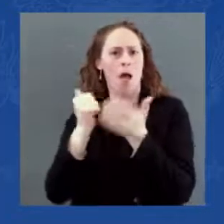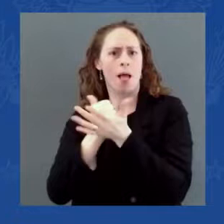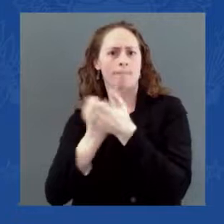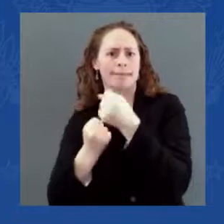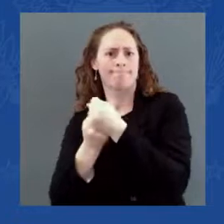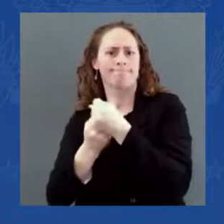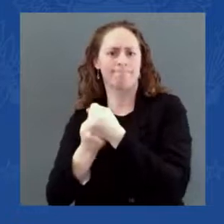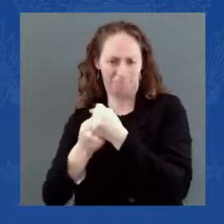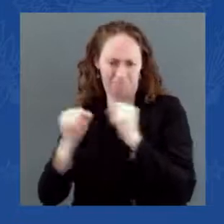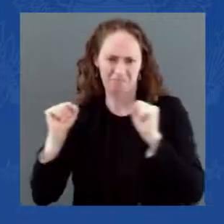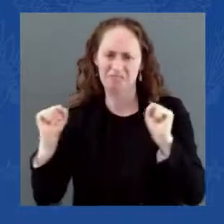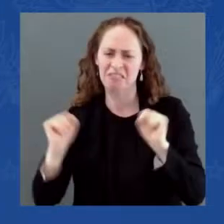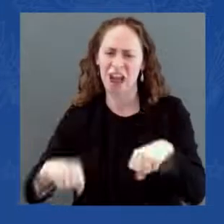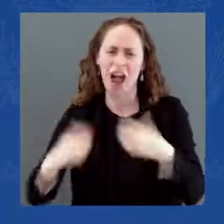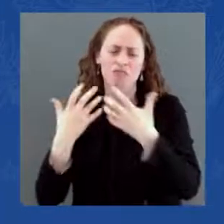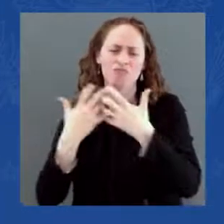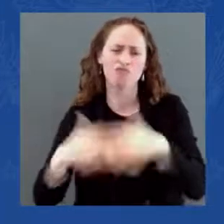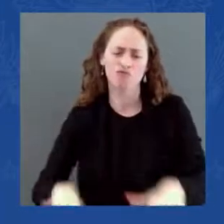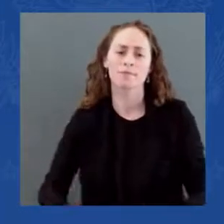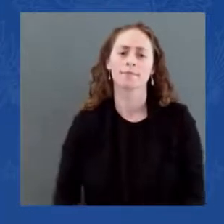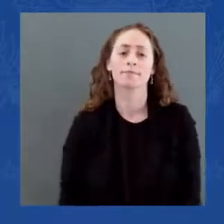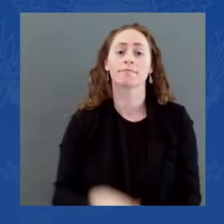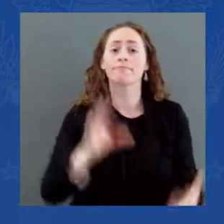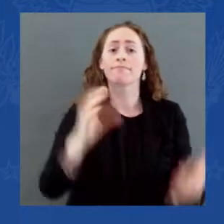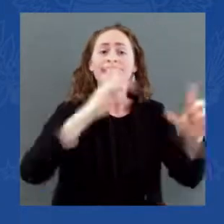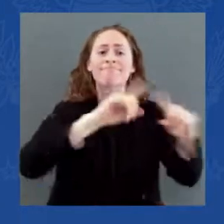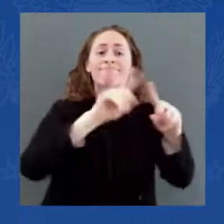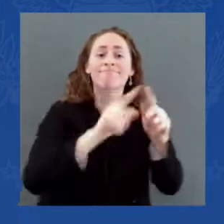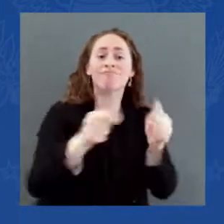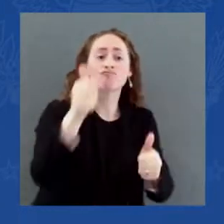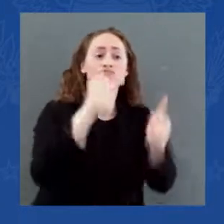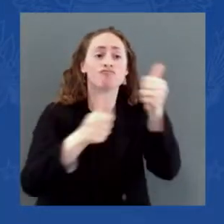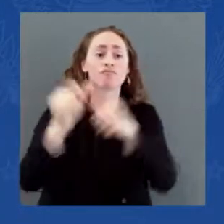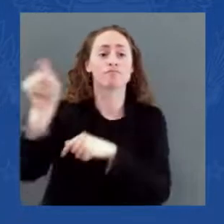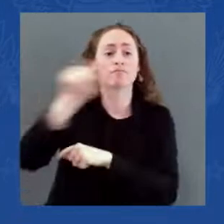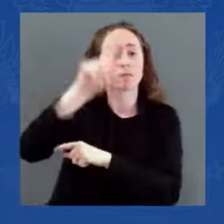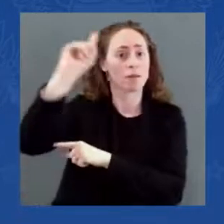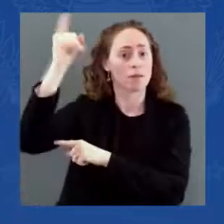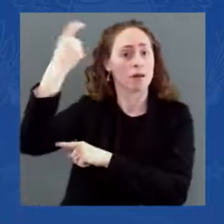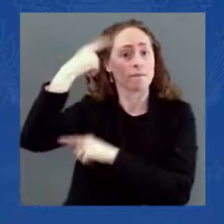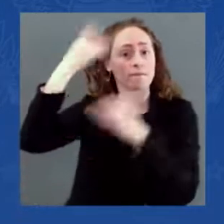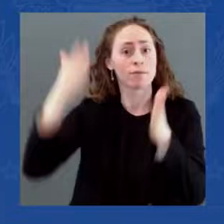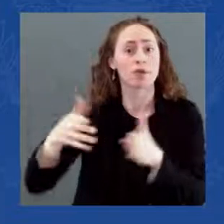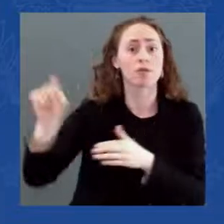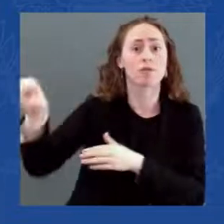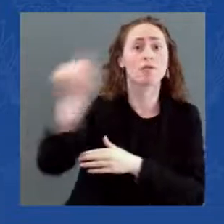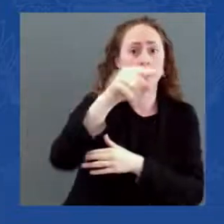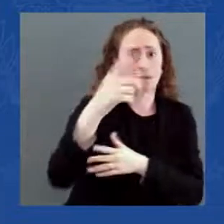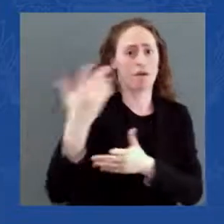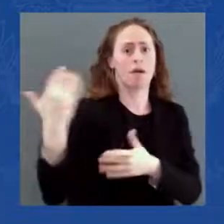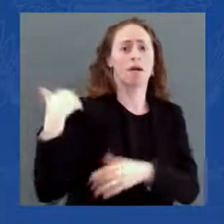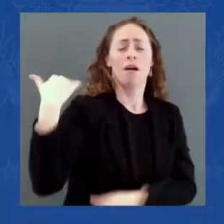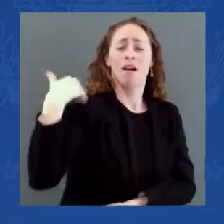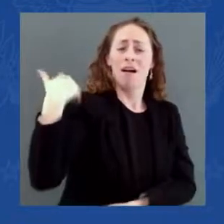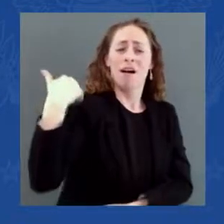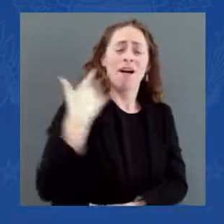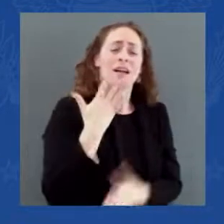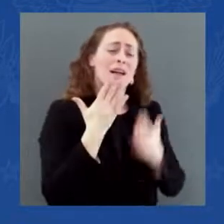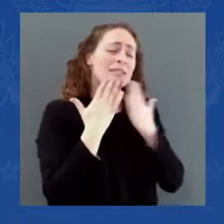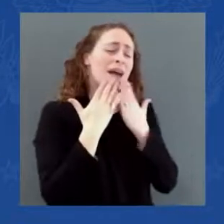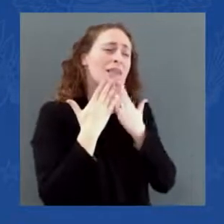teams, because it really makes a difference in some communities are hit so much harder than others. They just, you